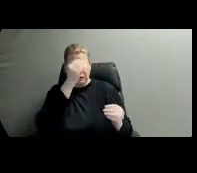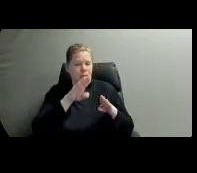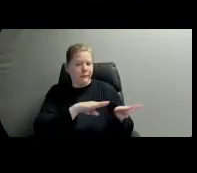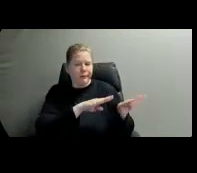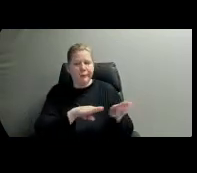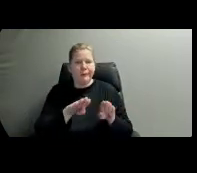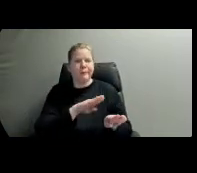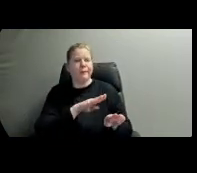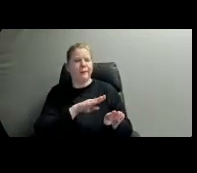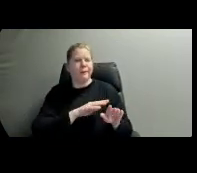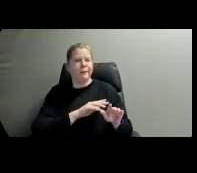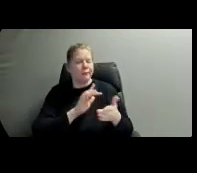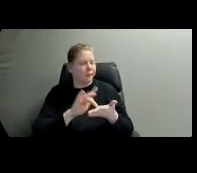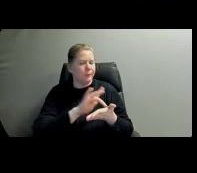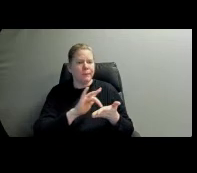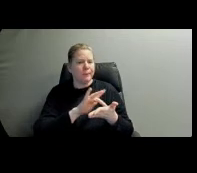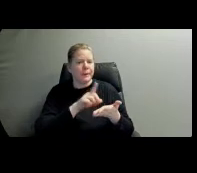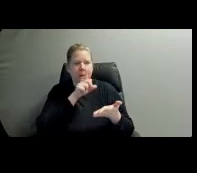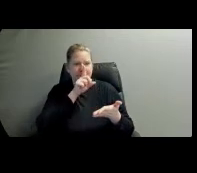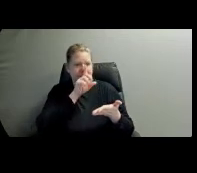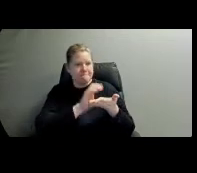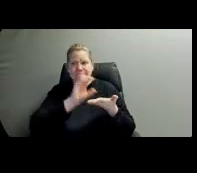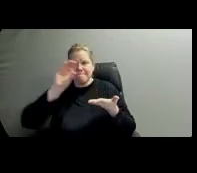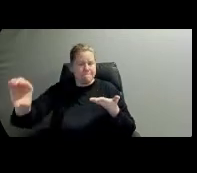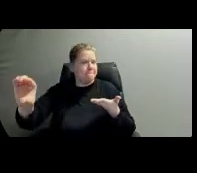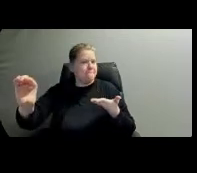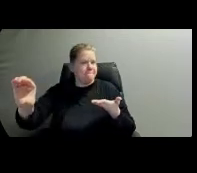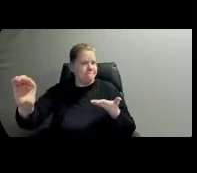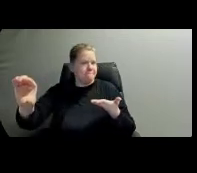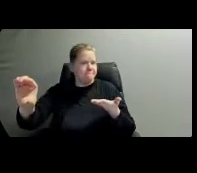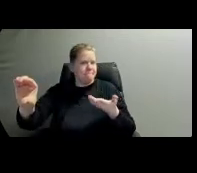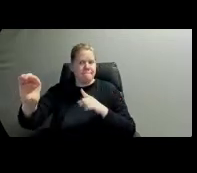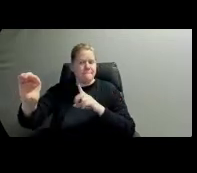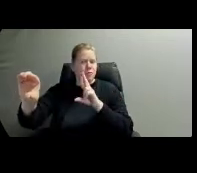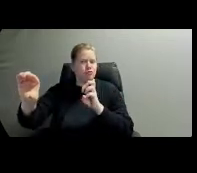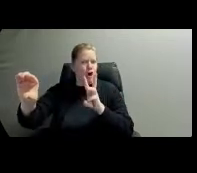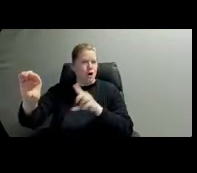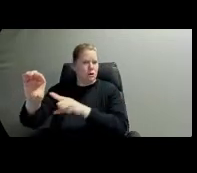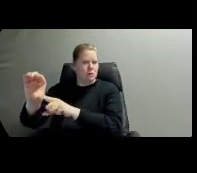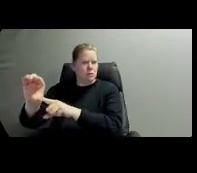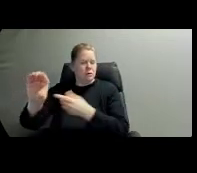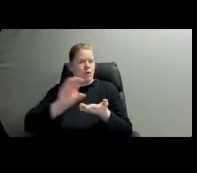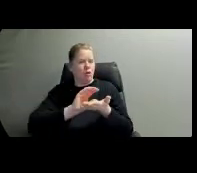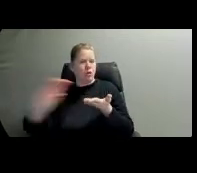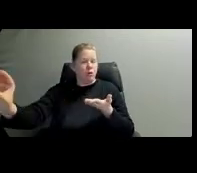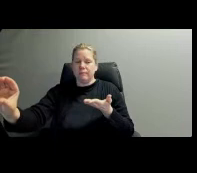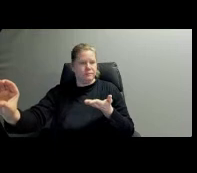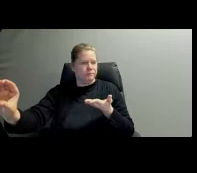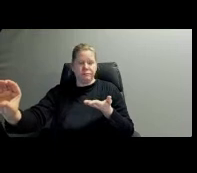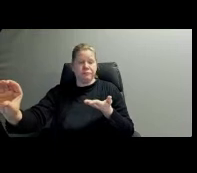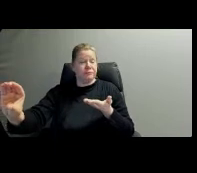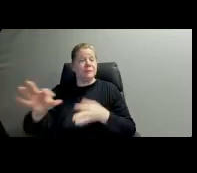behavioral engagement, any of that data is not being sent in a raw form to the company. Instead, what's happening